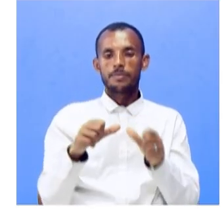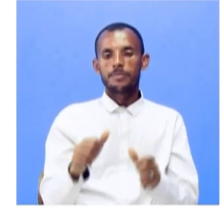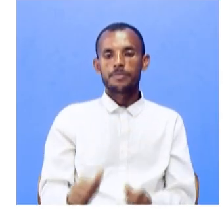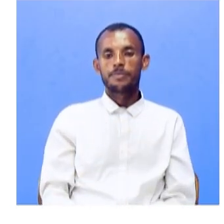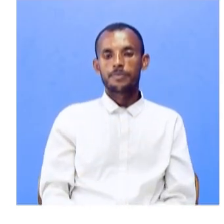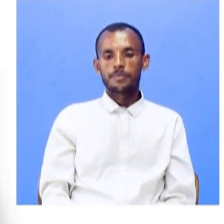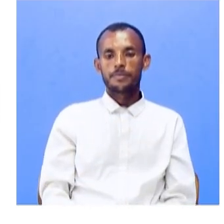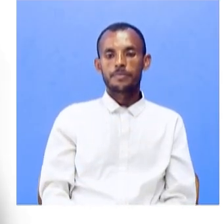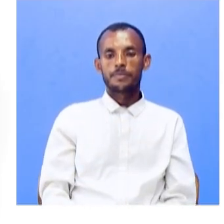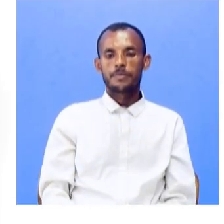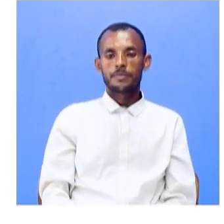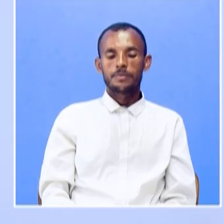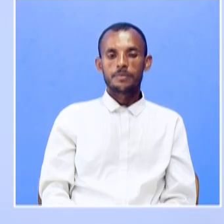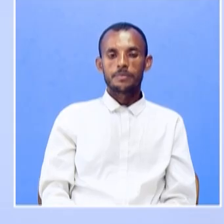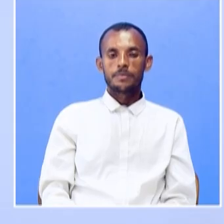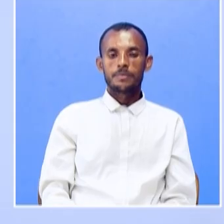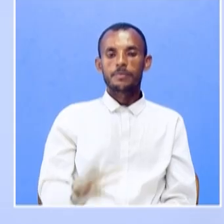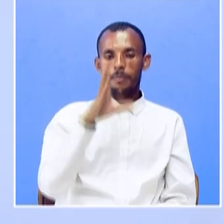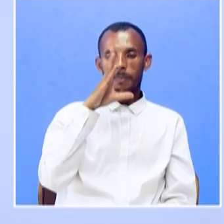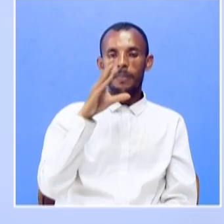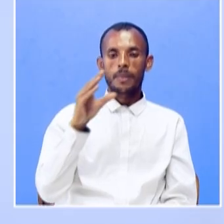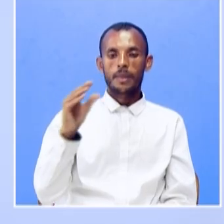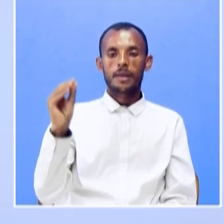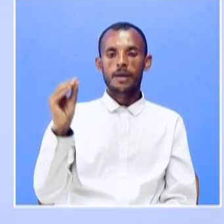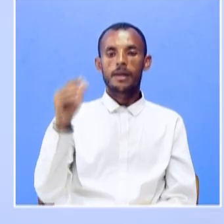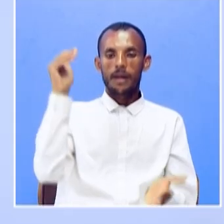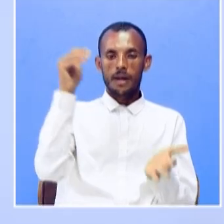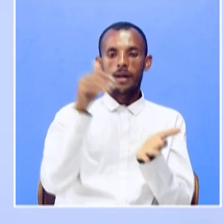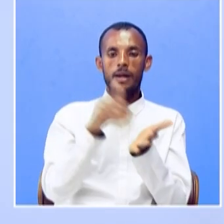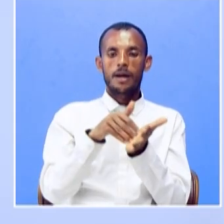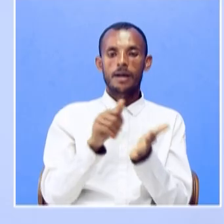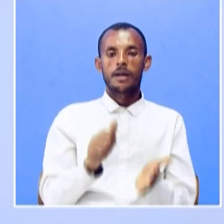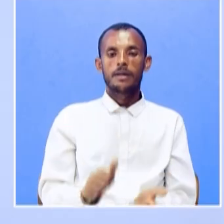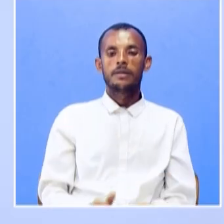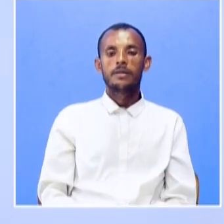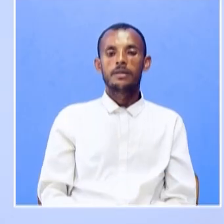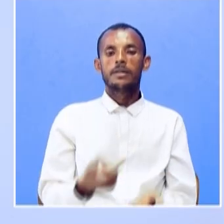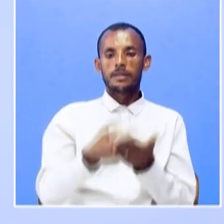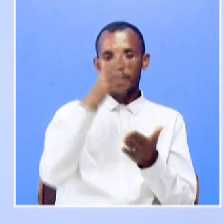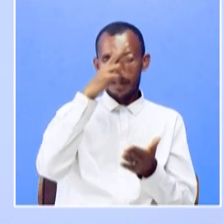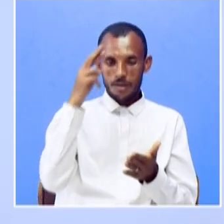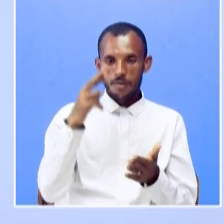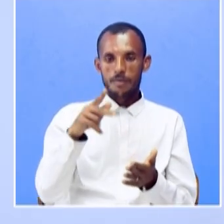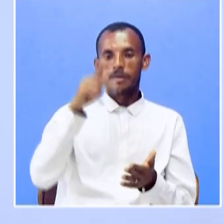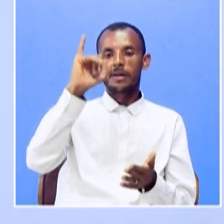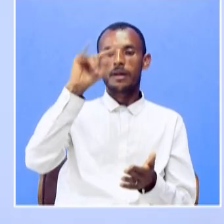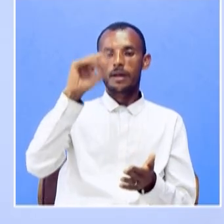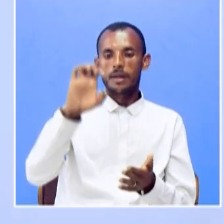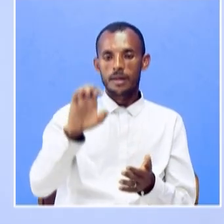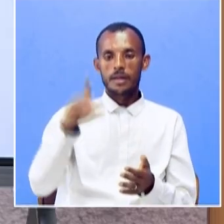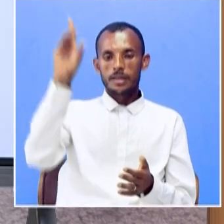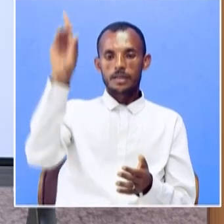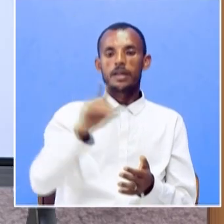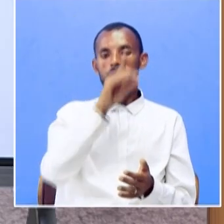They are perpendicular to each other. And again, in the case of kite, the diagonals do